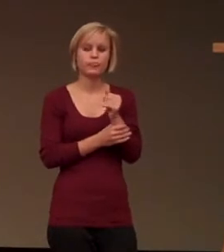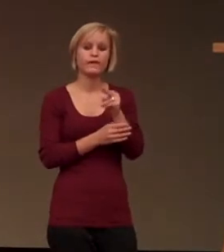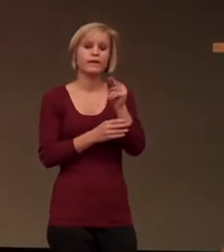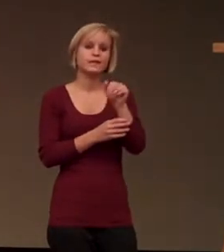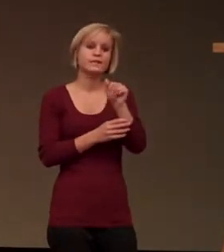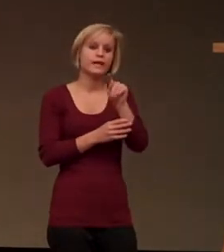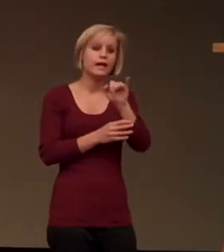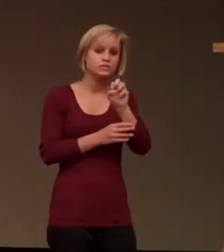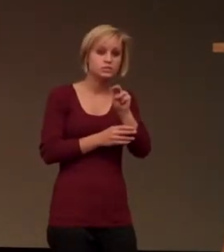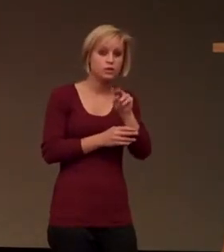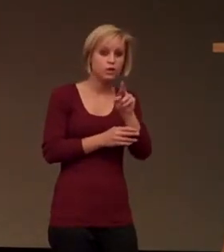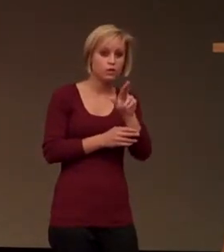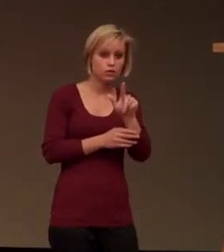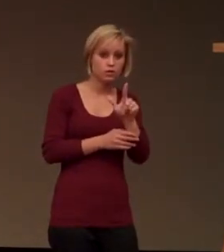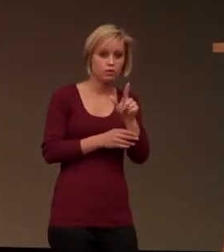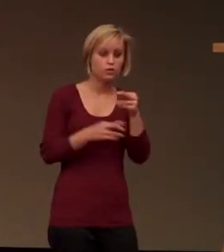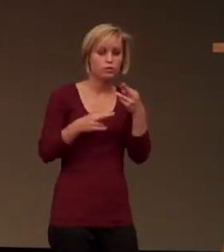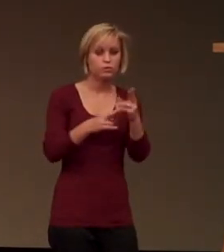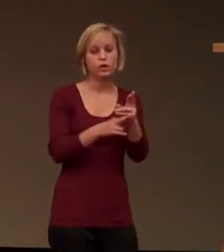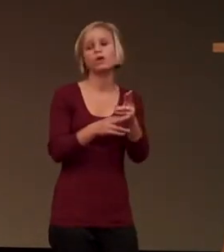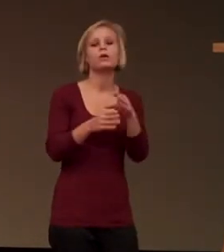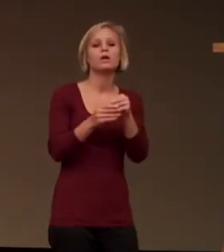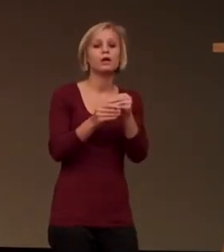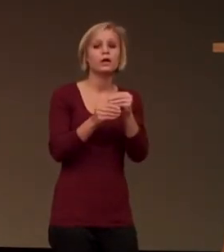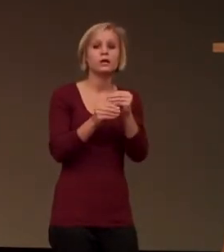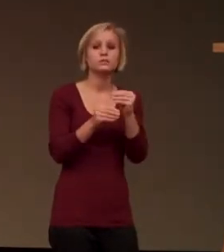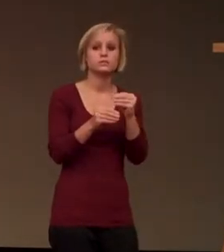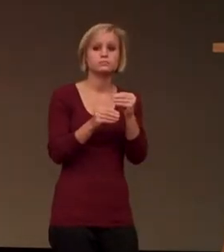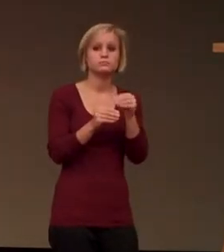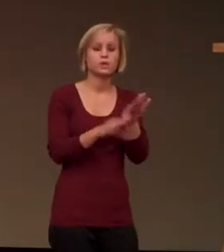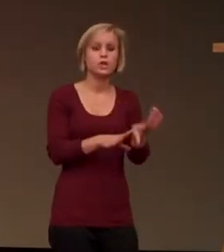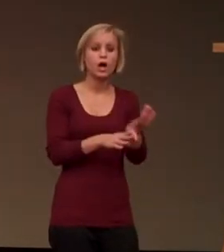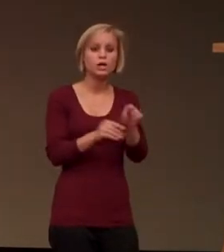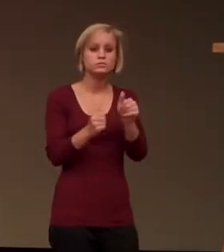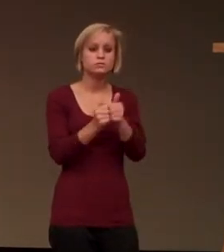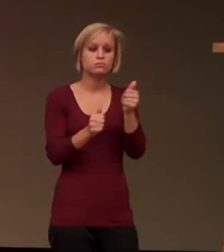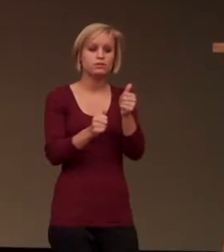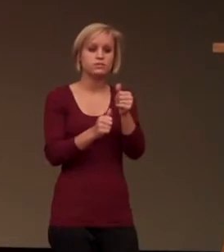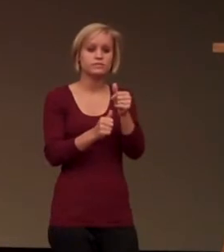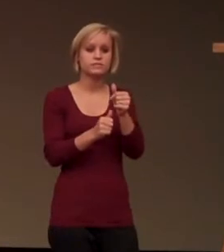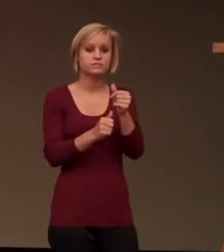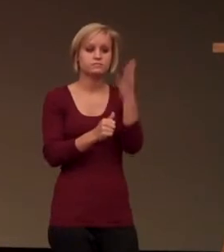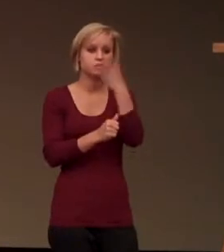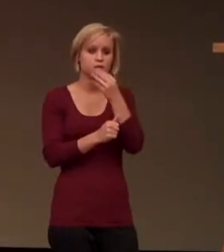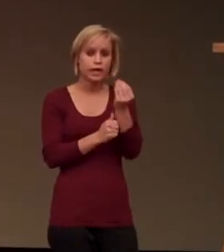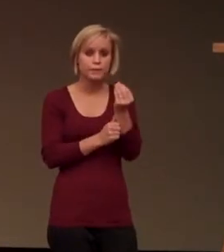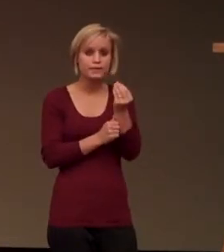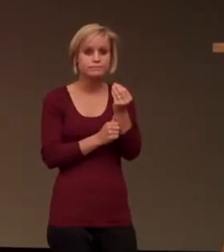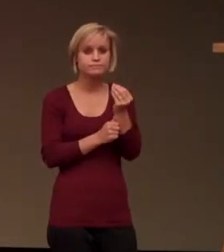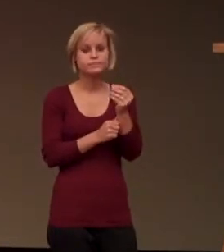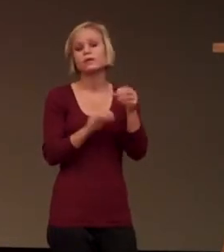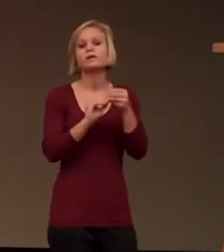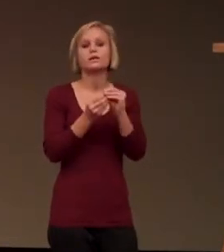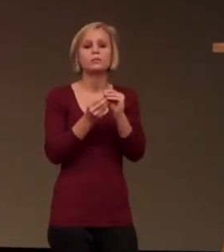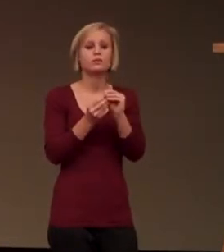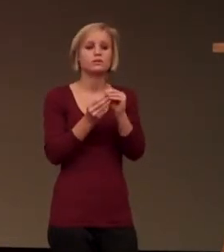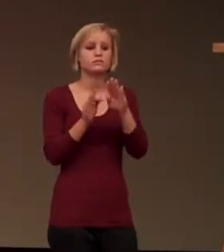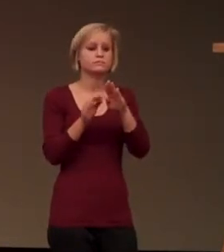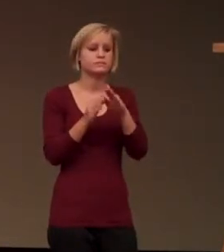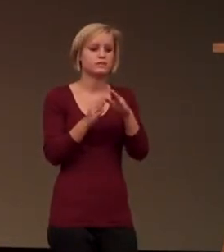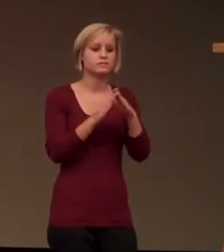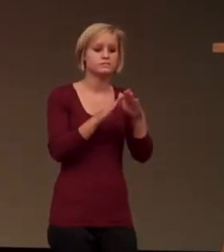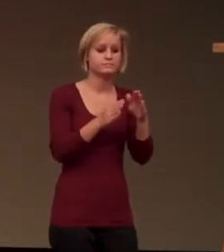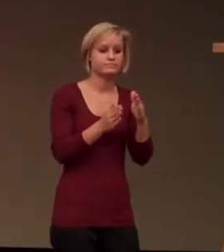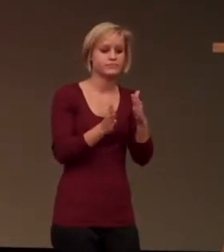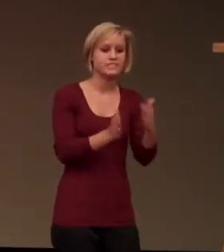Road by 1860 has lost most of its glamour. The number of stages, the